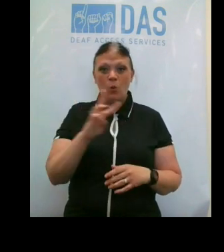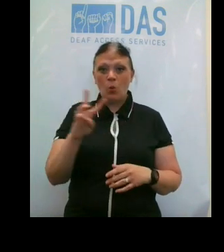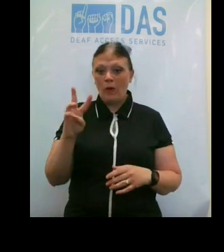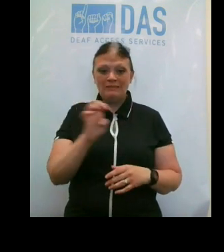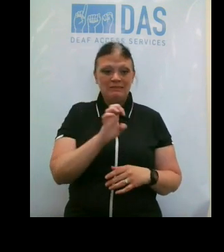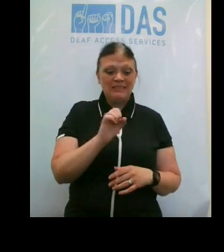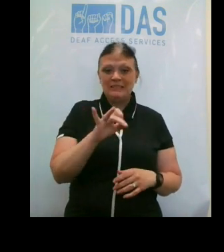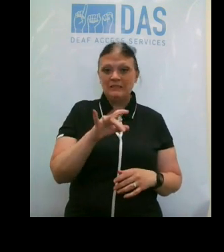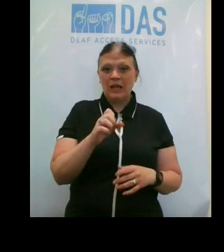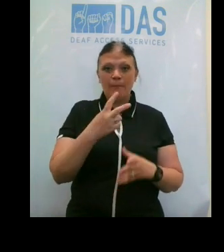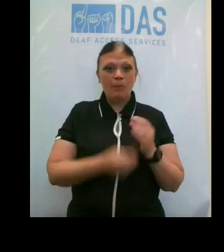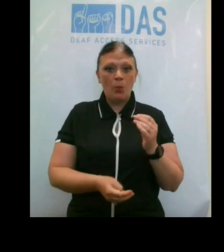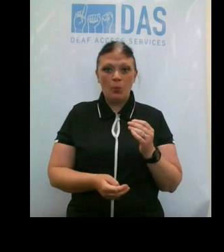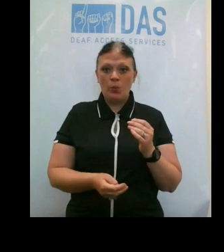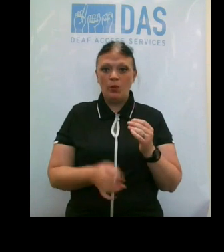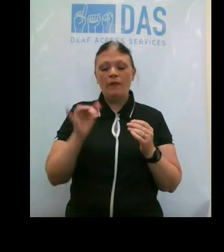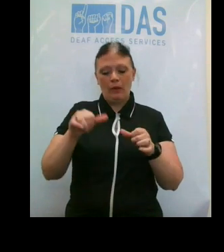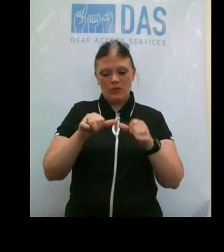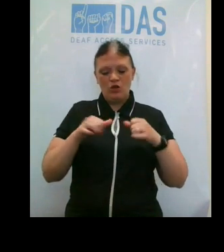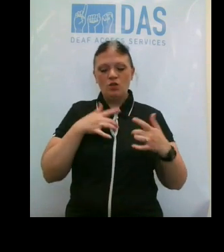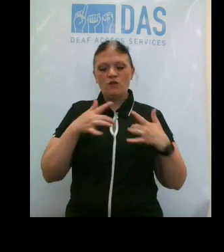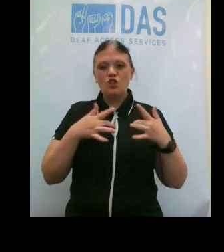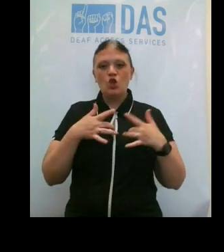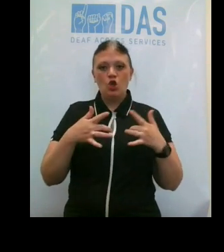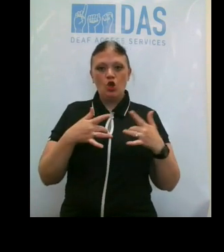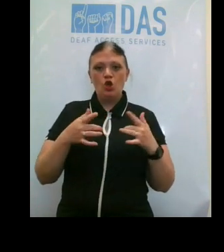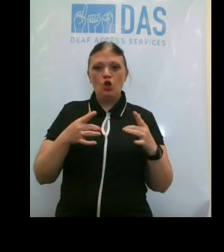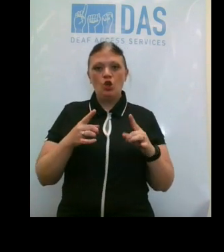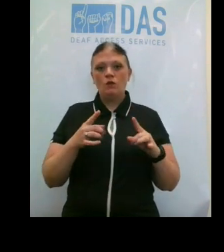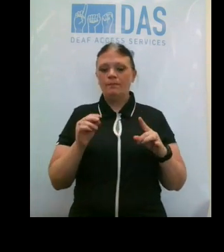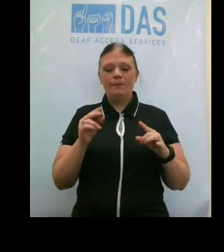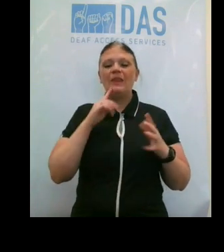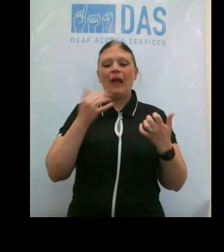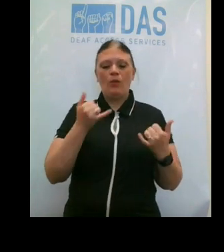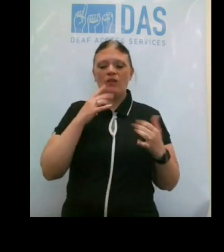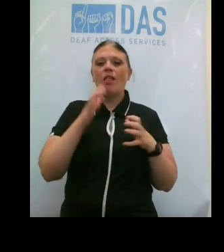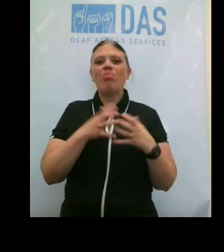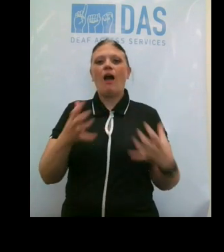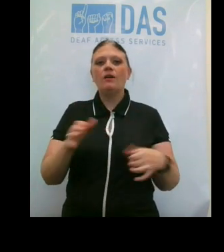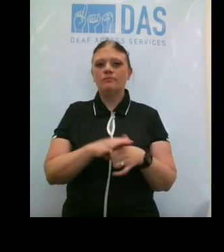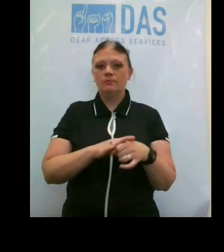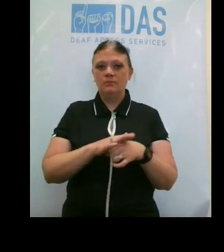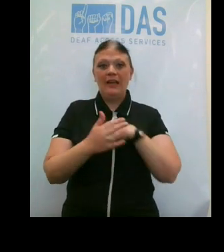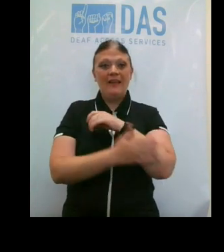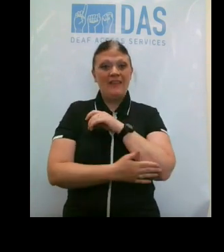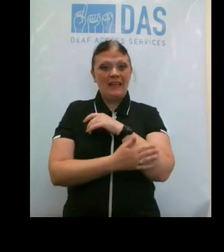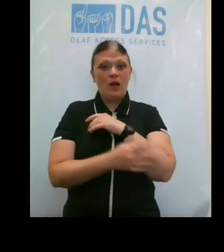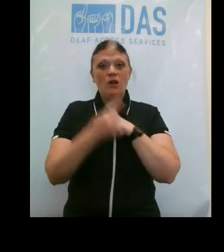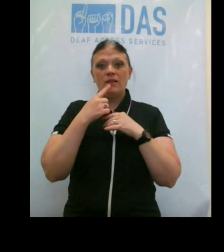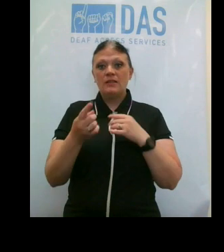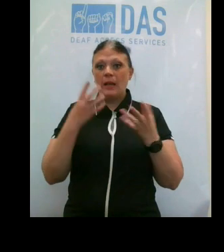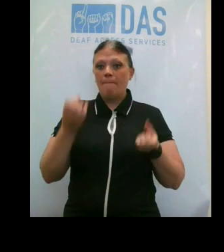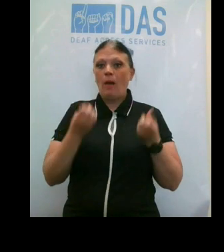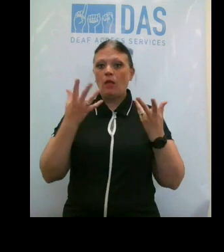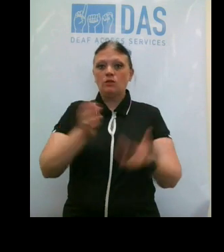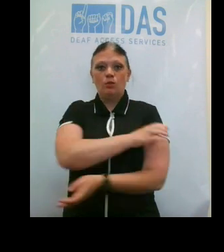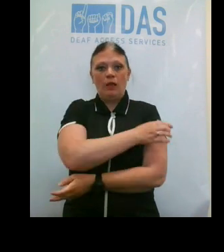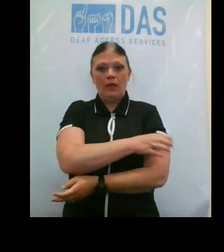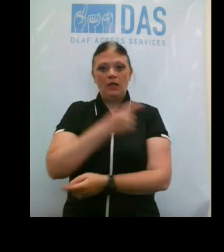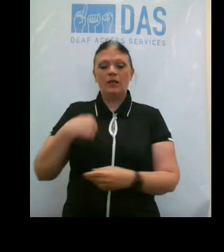on the east side, which were areas of concern for us. So there's lots of locations, and then the county has, as we noted, mobile clinics in which we move